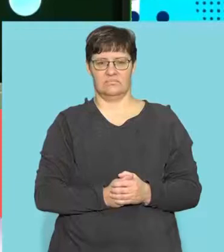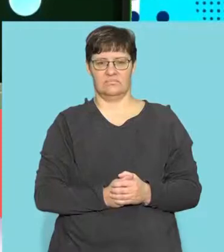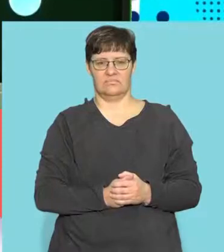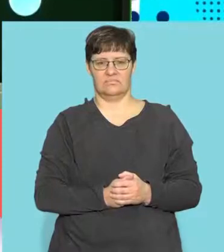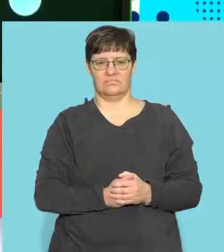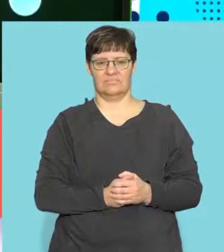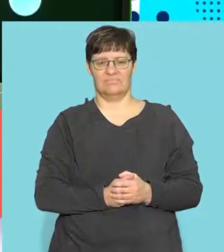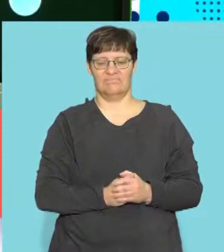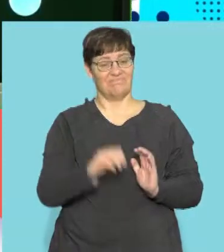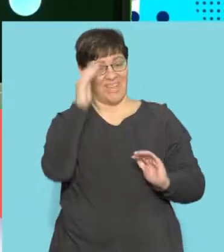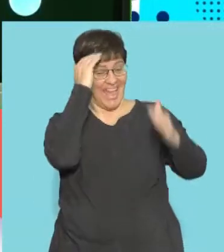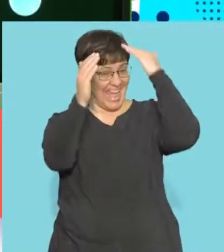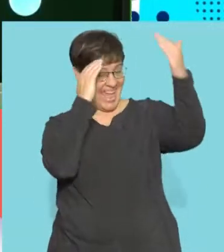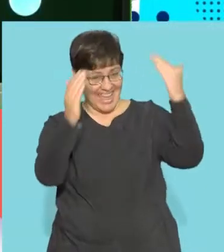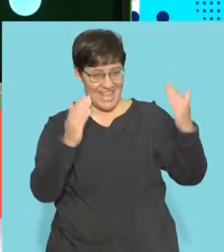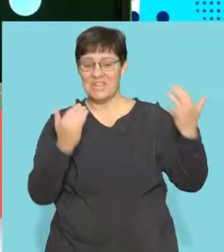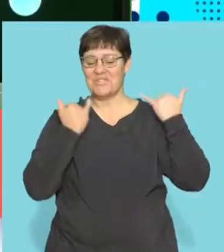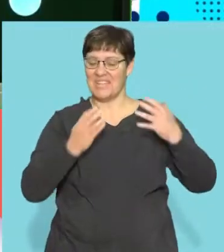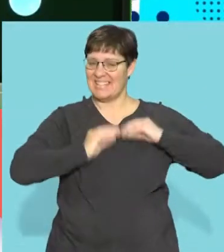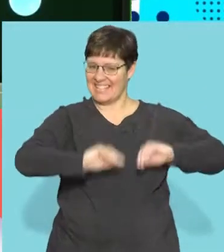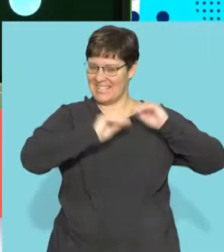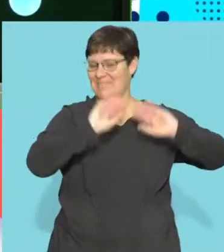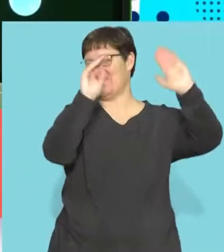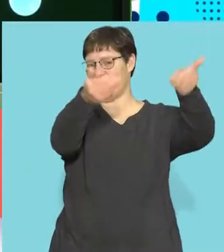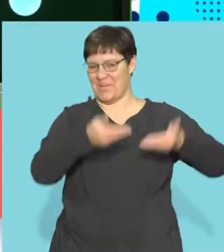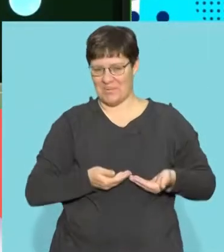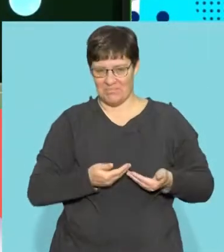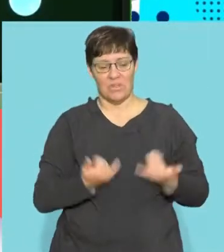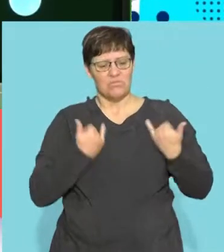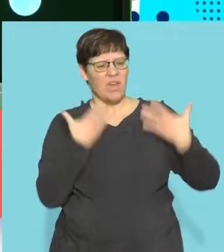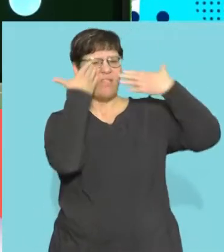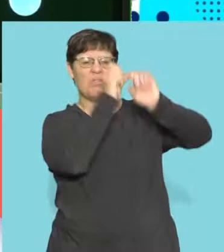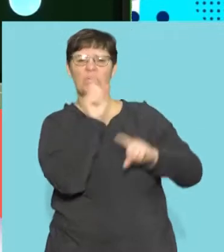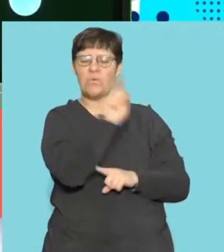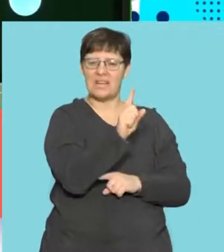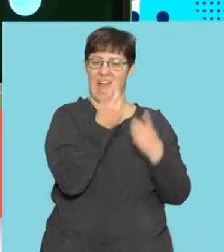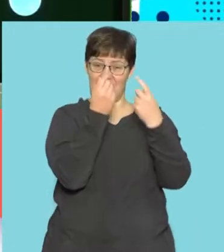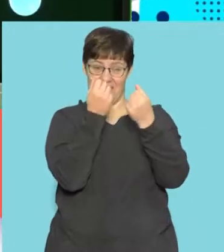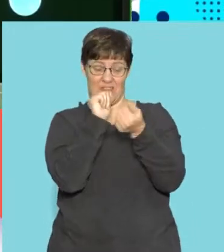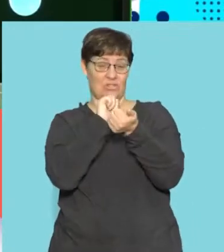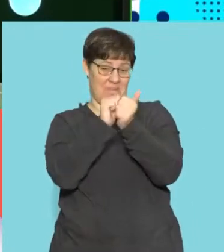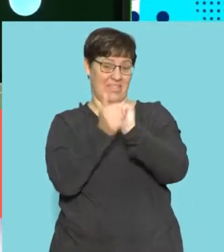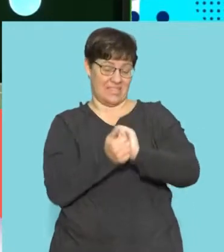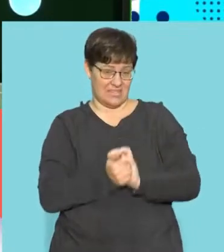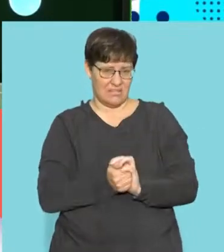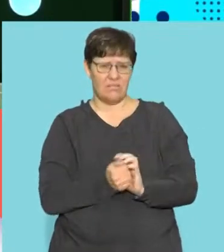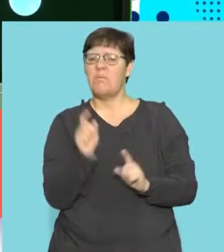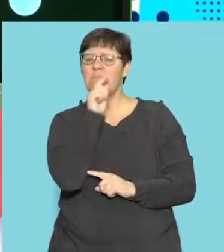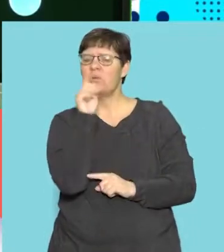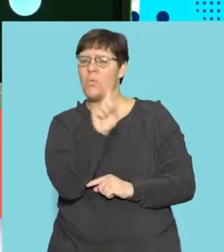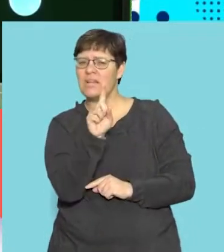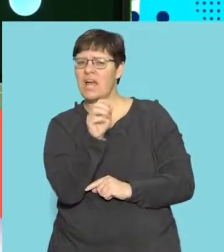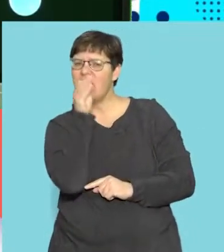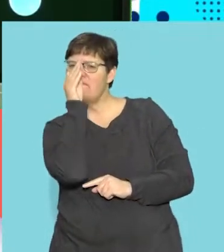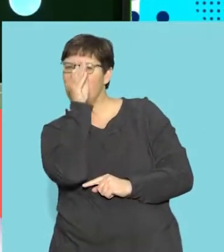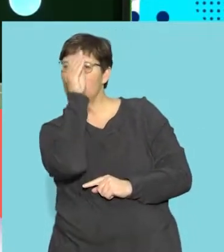Hi guys, welcome to today's lesson. So today we are doing financial maths, specifically the future value annuities.